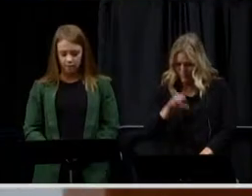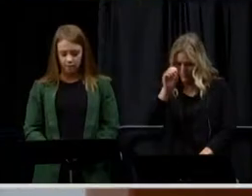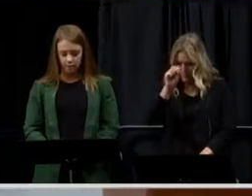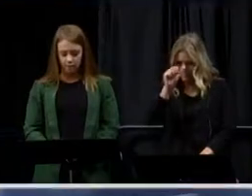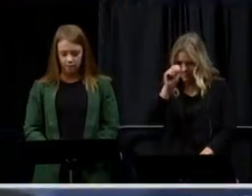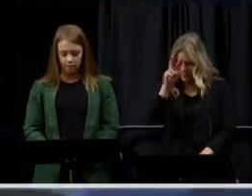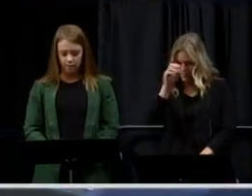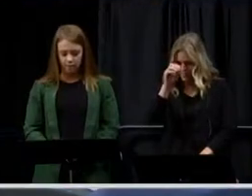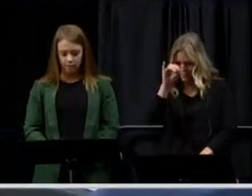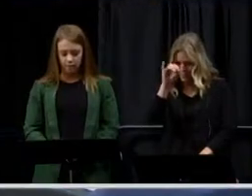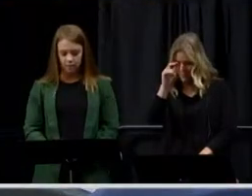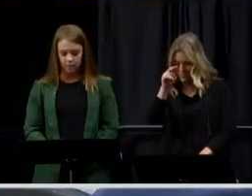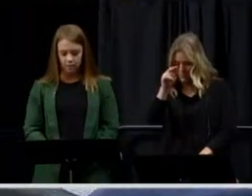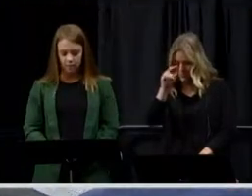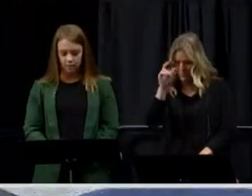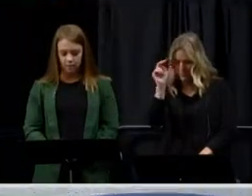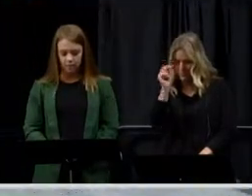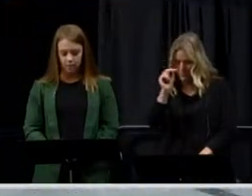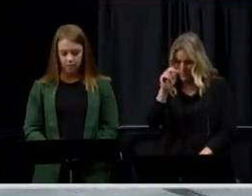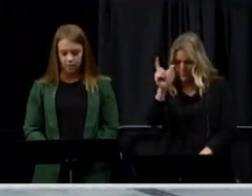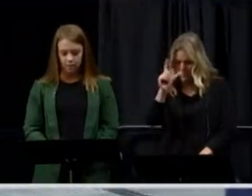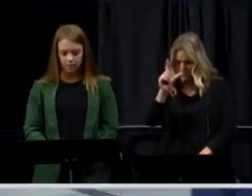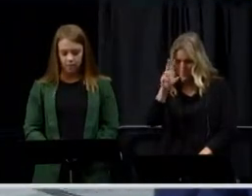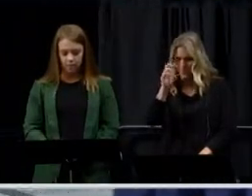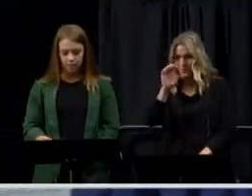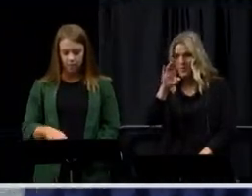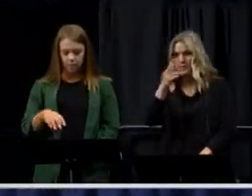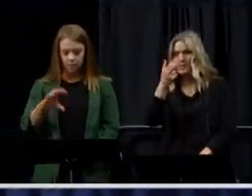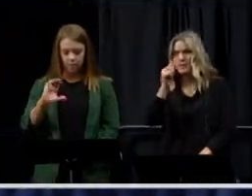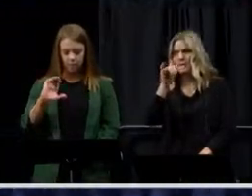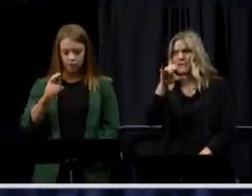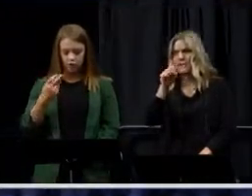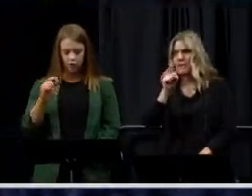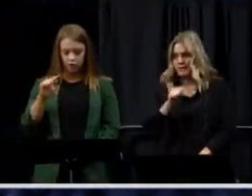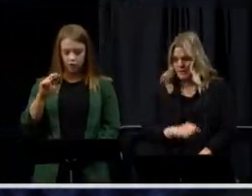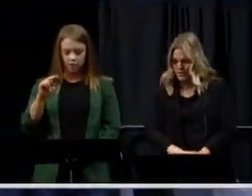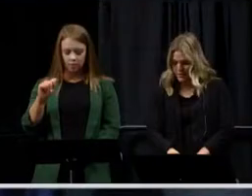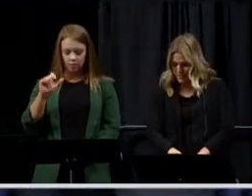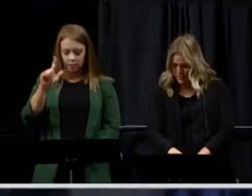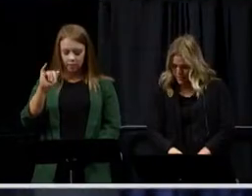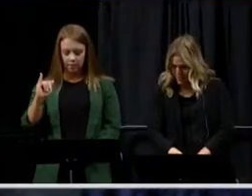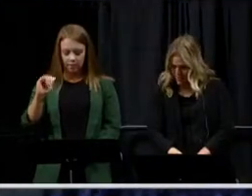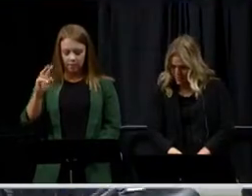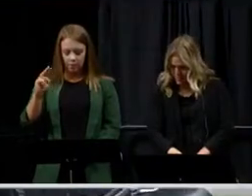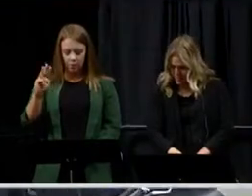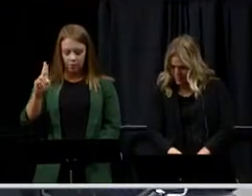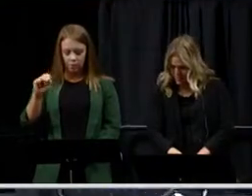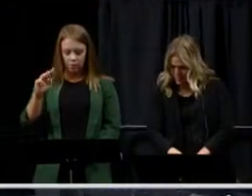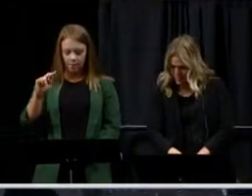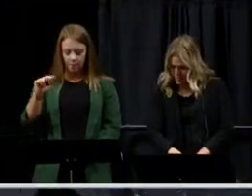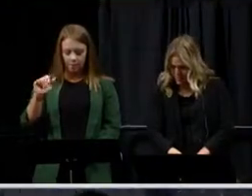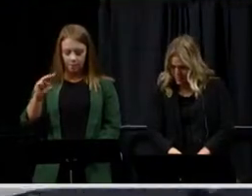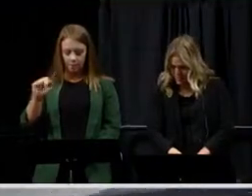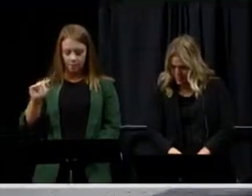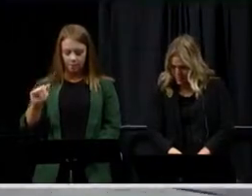Savion Nicole Lamaya Webb Haynes. Shantali Wamana.